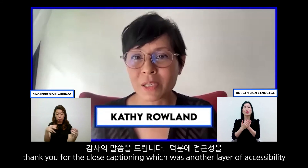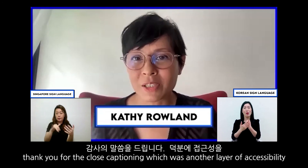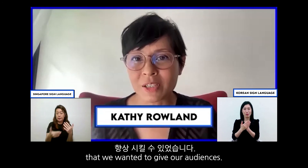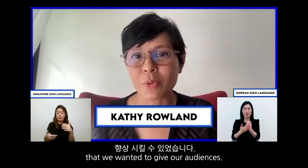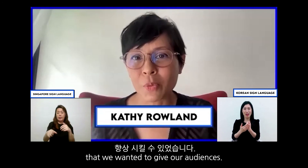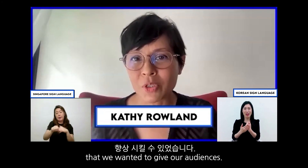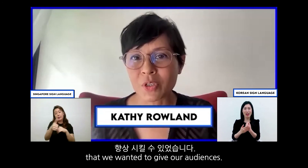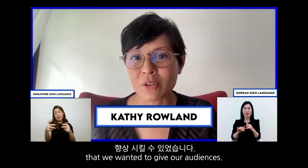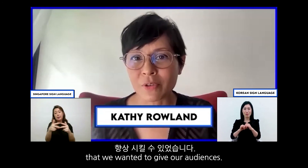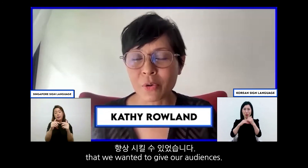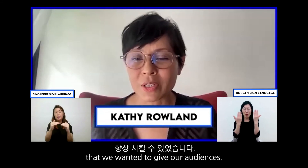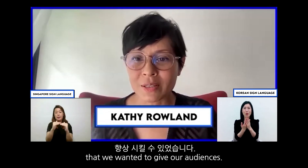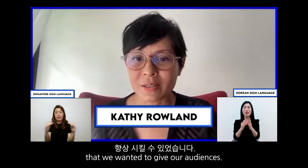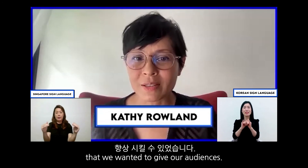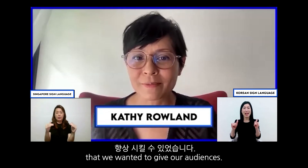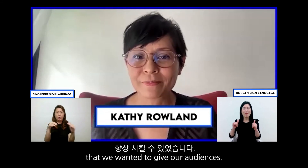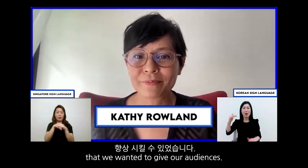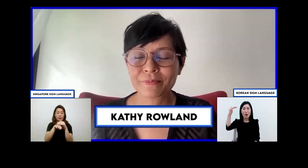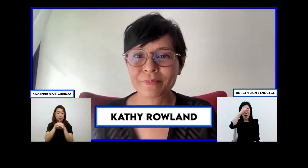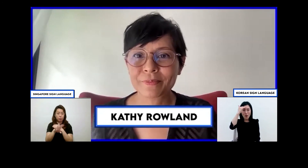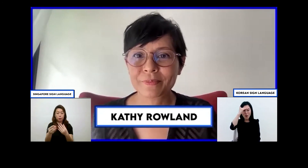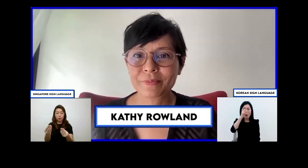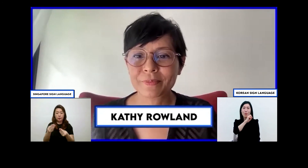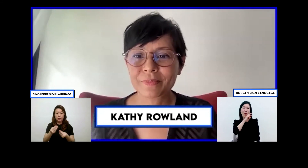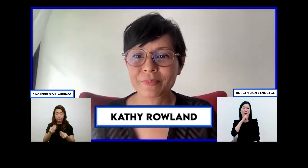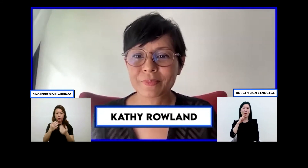of accessibility that we wanted to give our audiences.